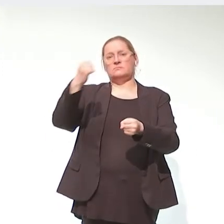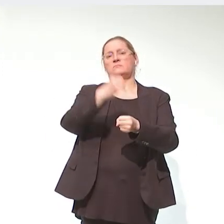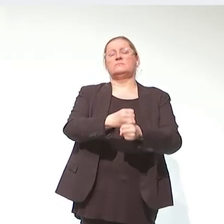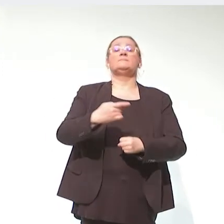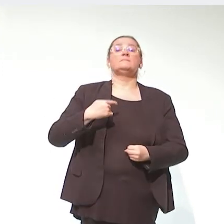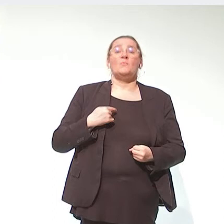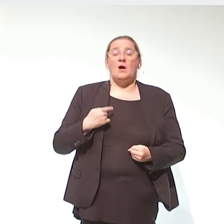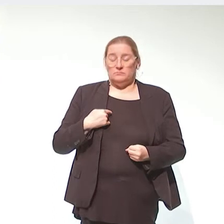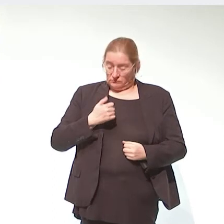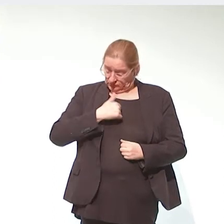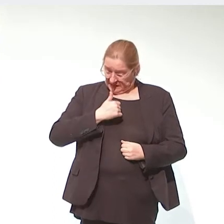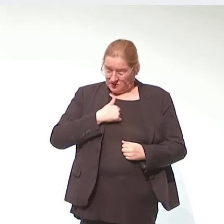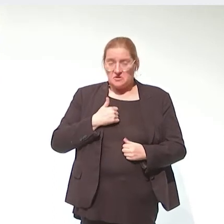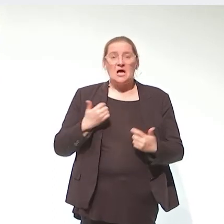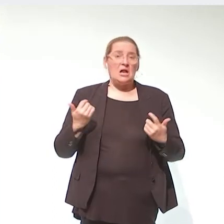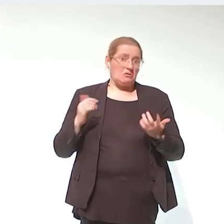I've had an opportunity to